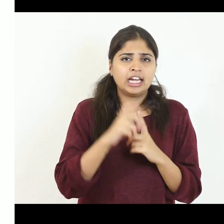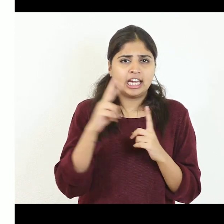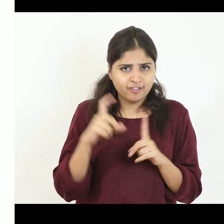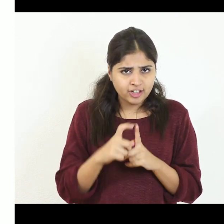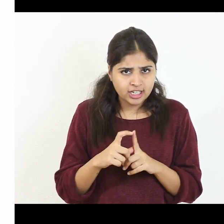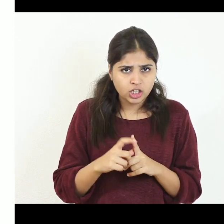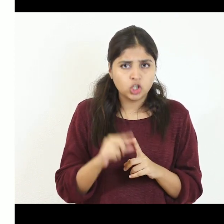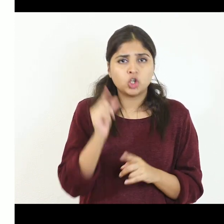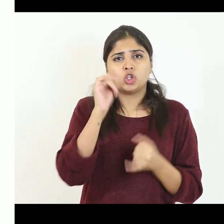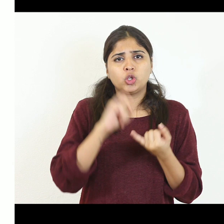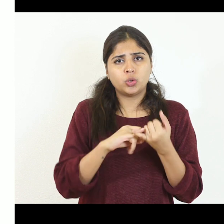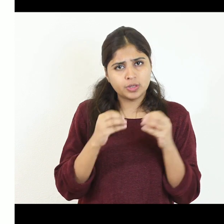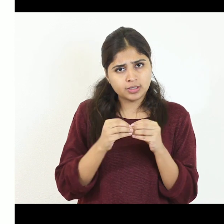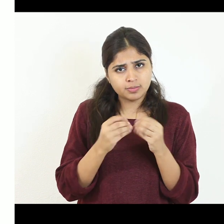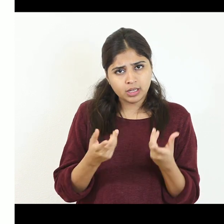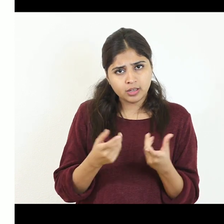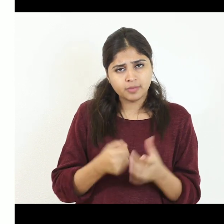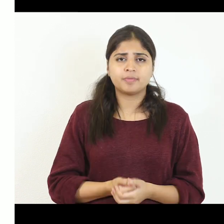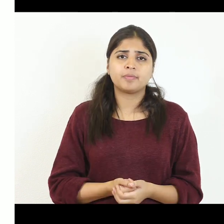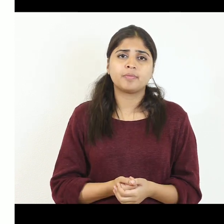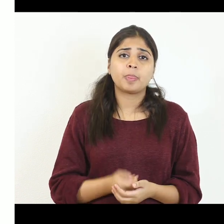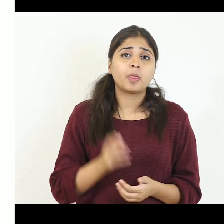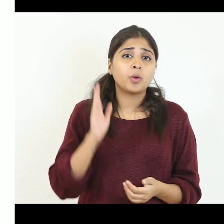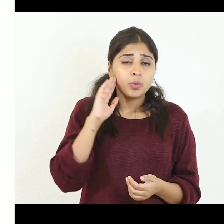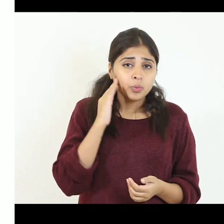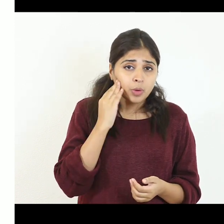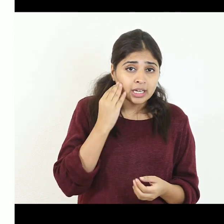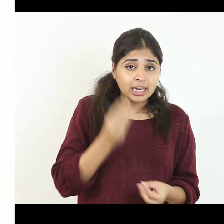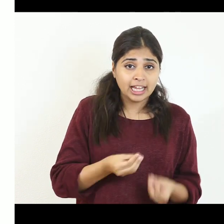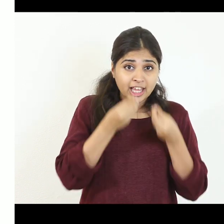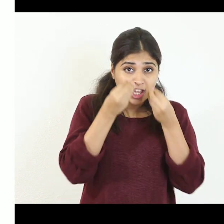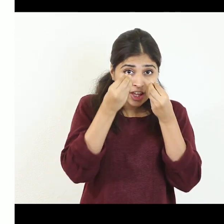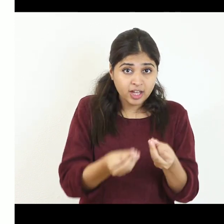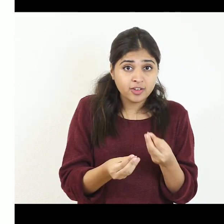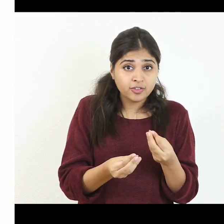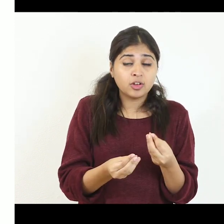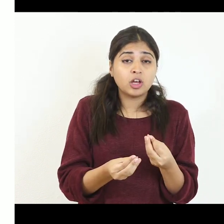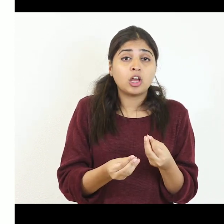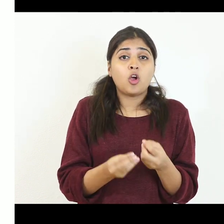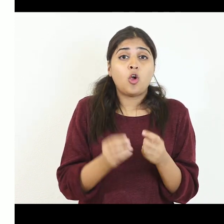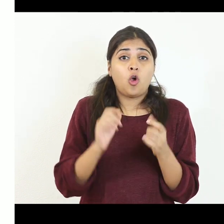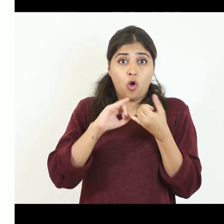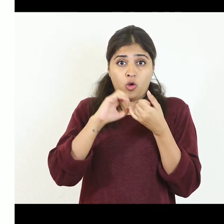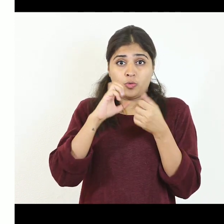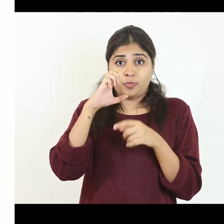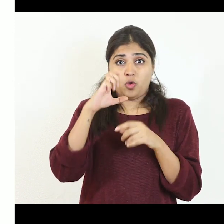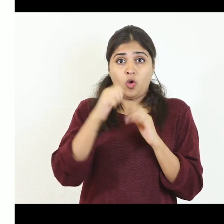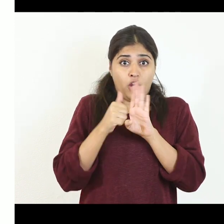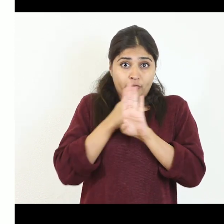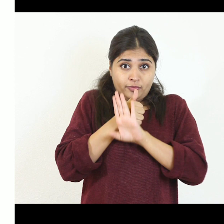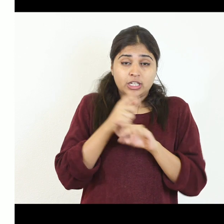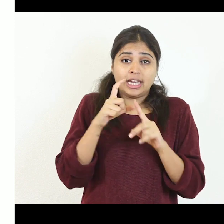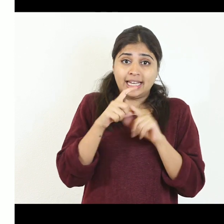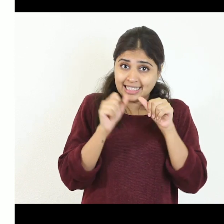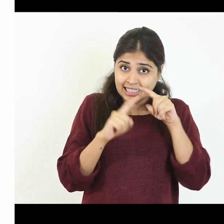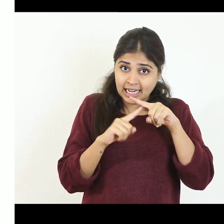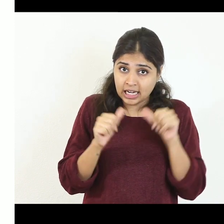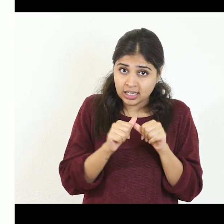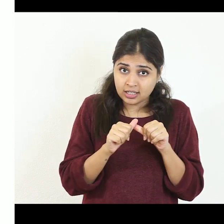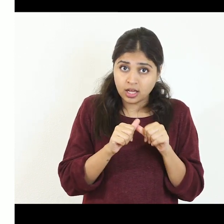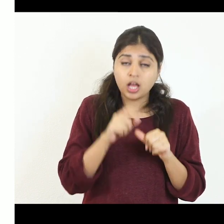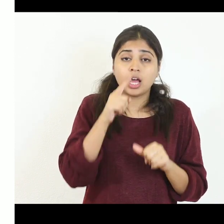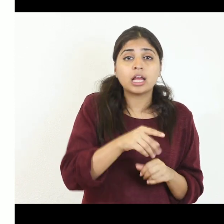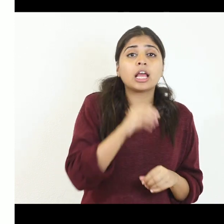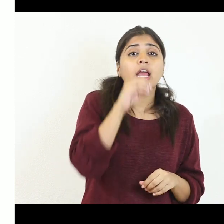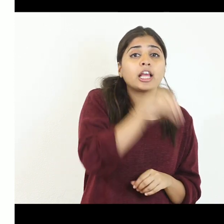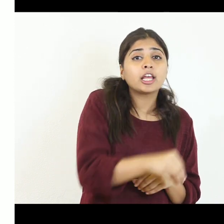supplying confidential data, it is normally encrypted using 128-bit encryption.